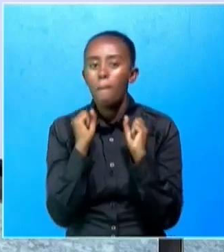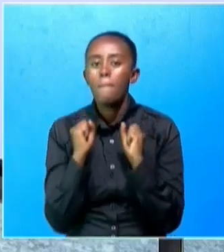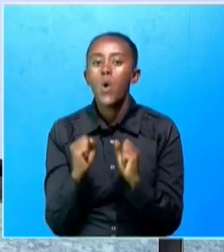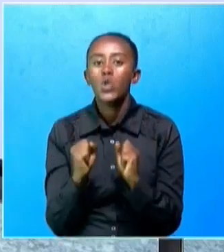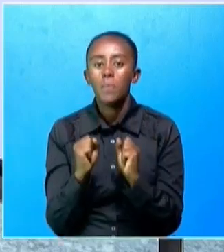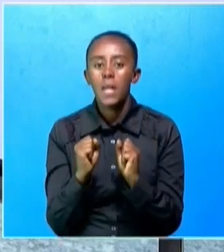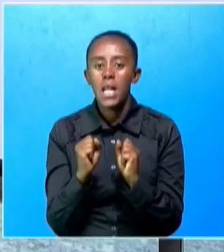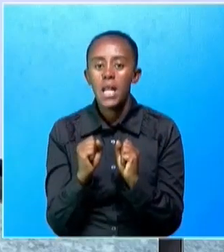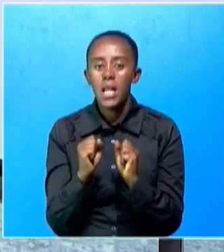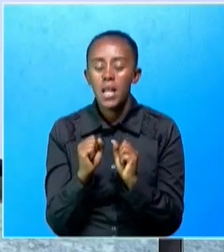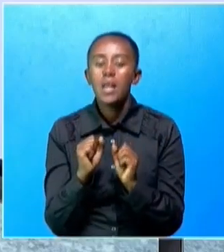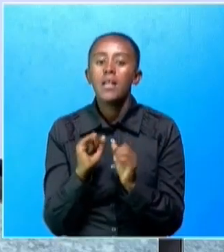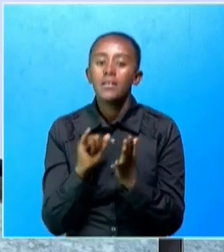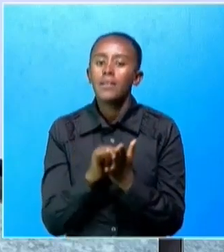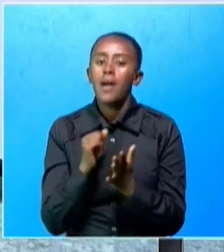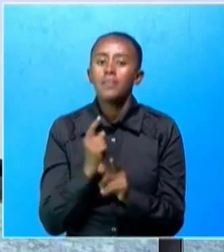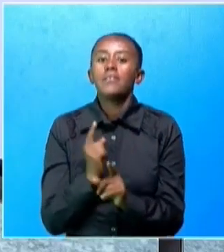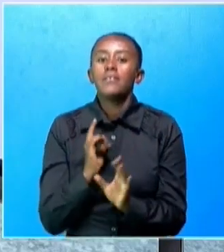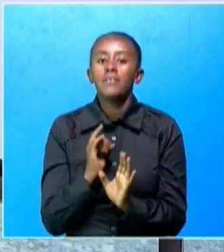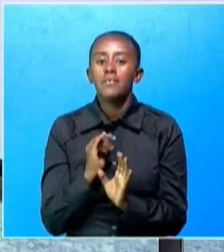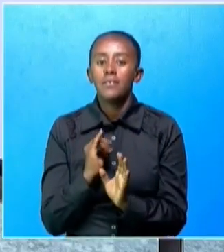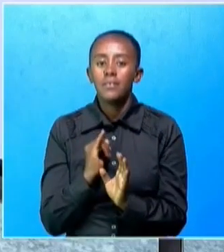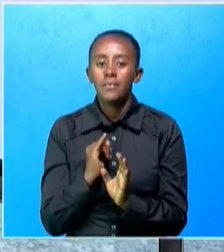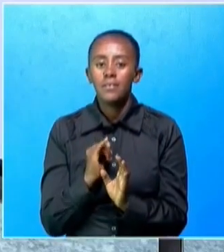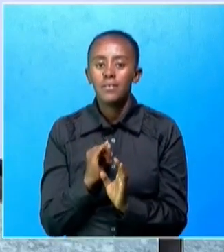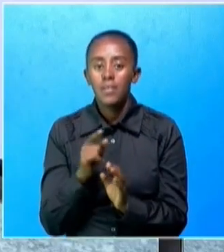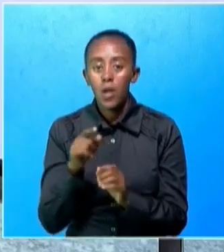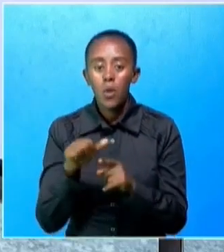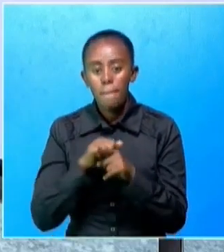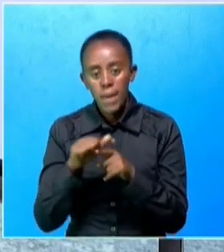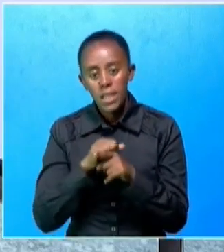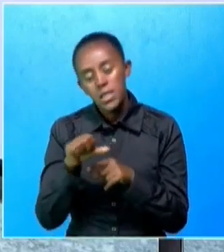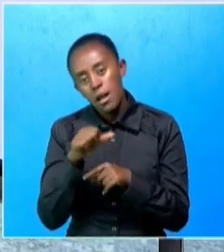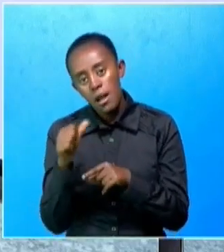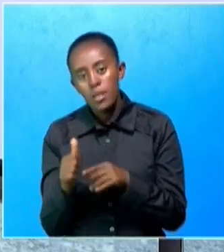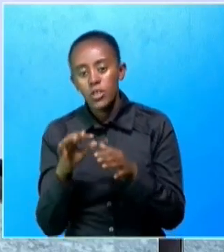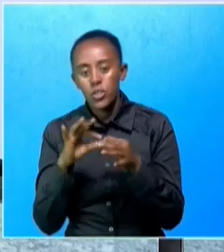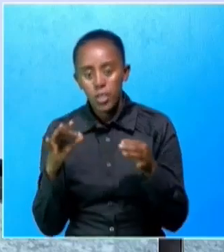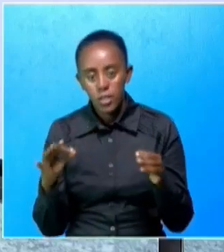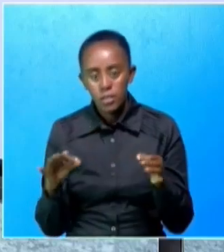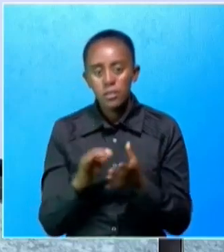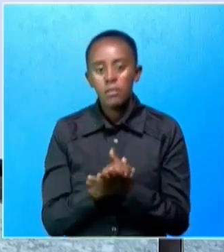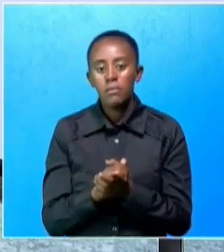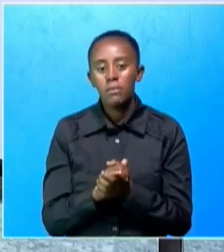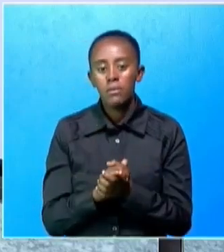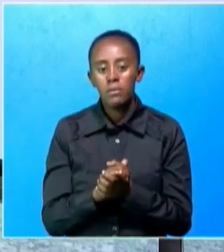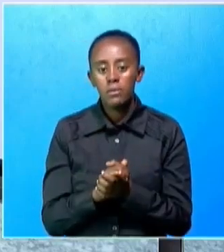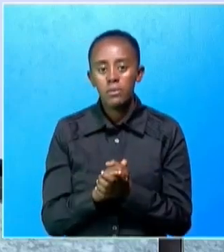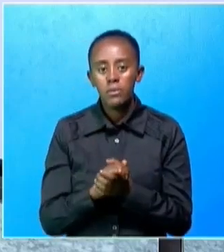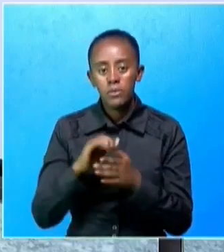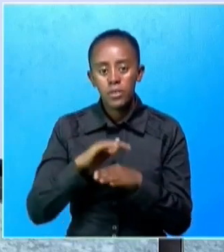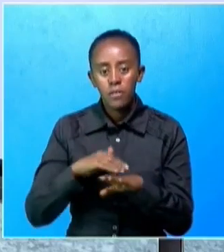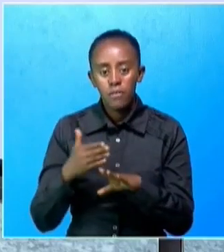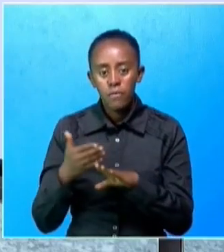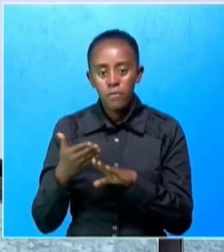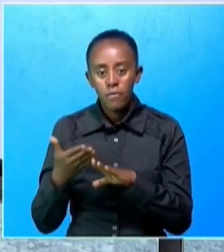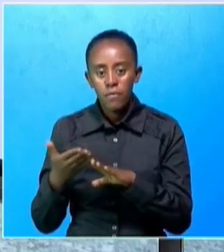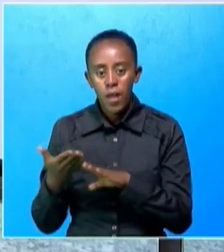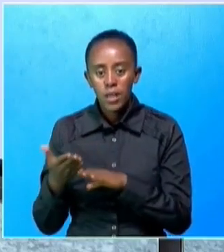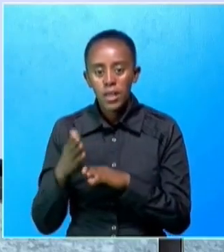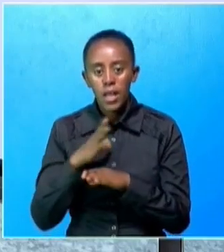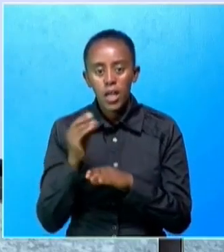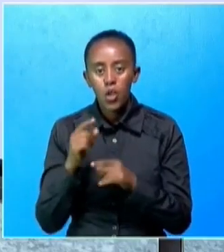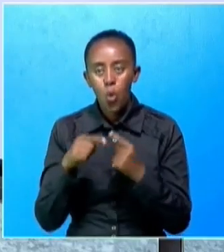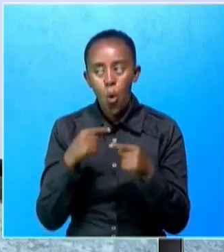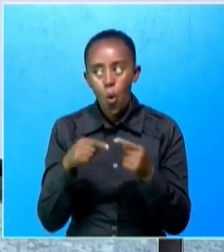it. Okay, let's go and practice another sentence that is given here now. Invite and go.